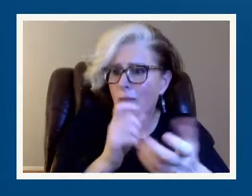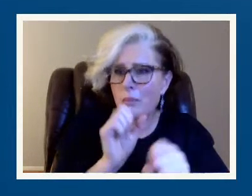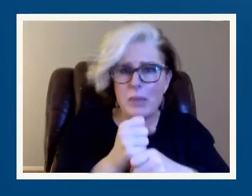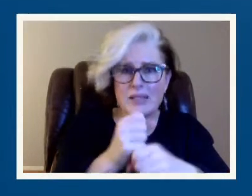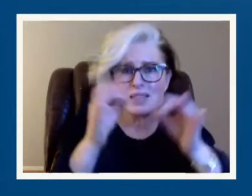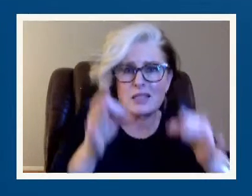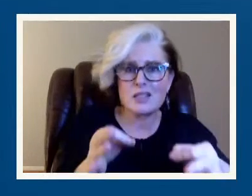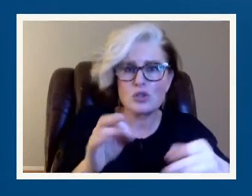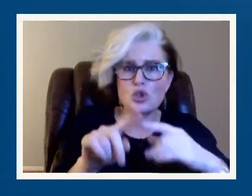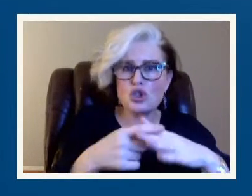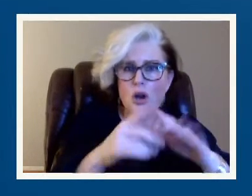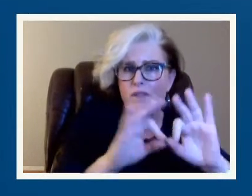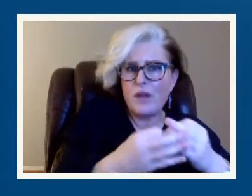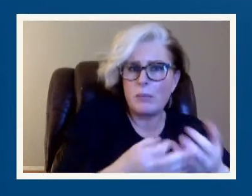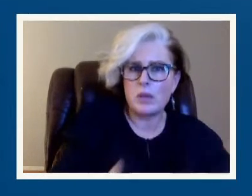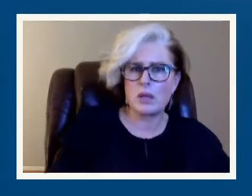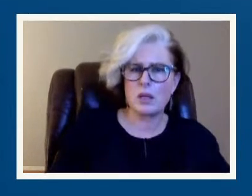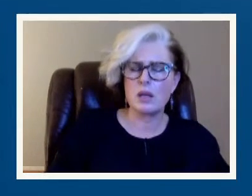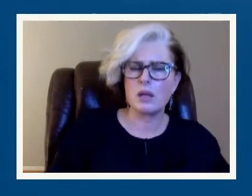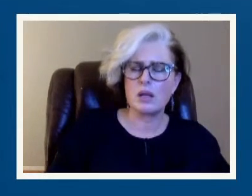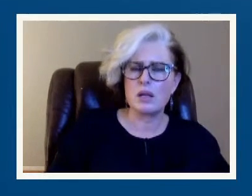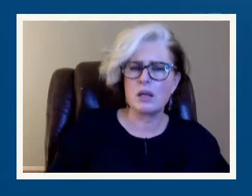when to start a family?